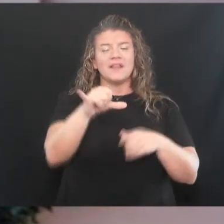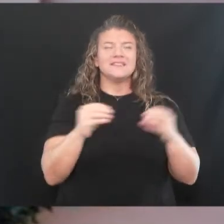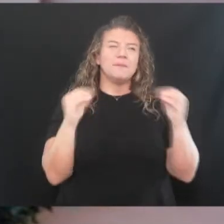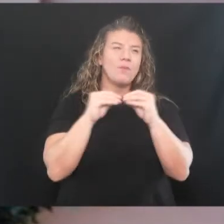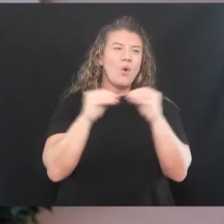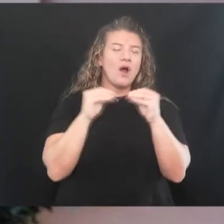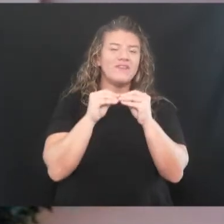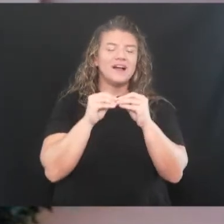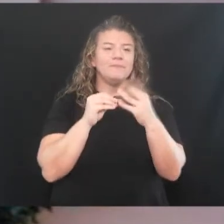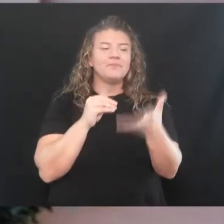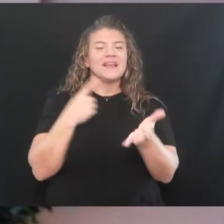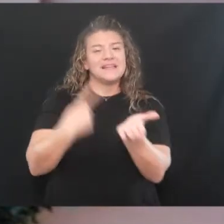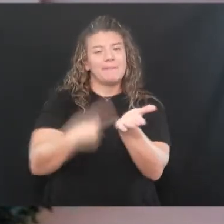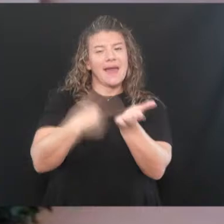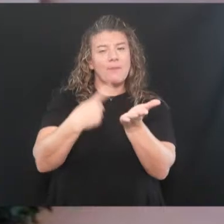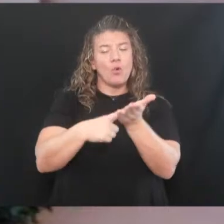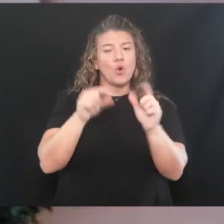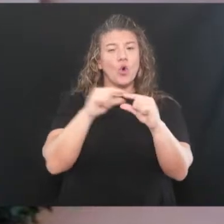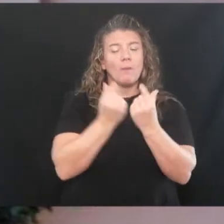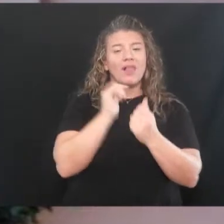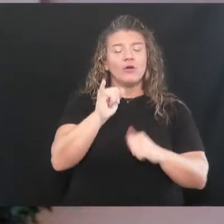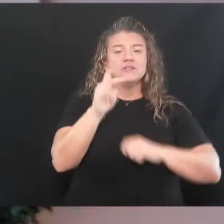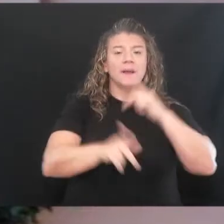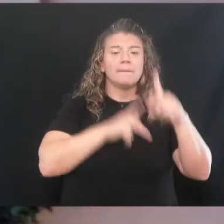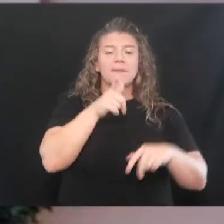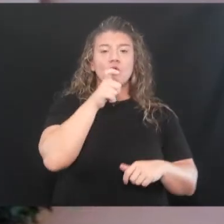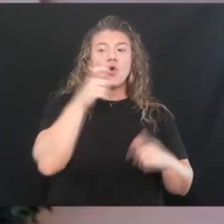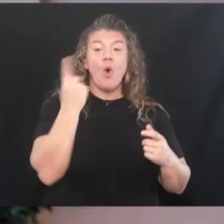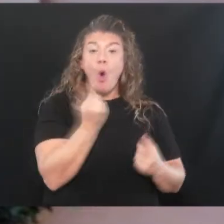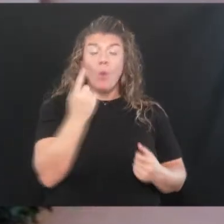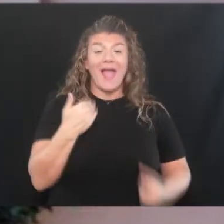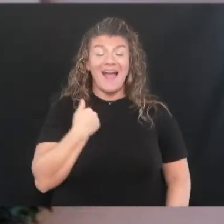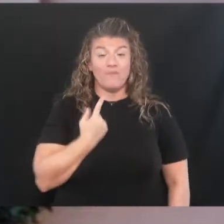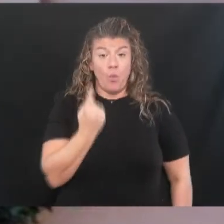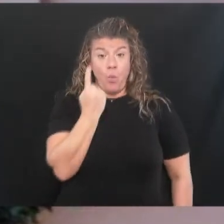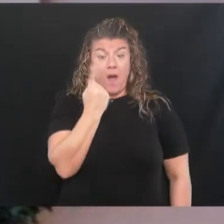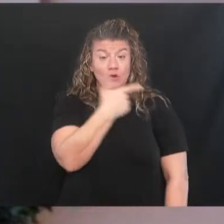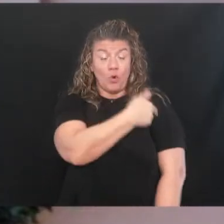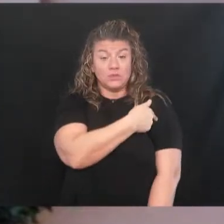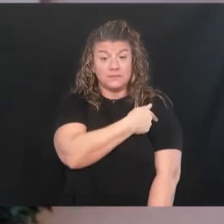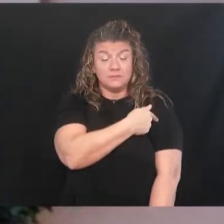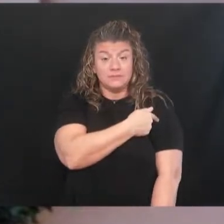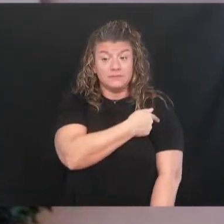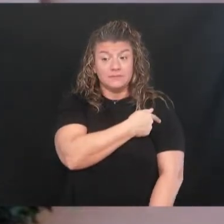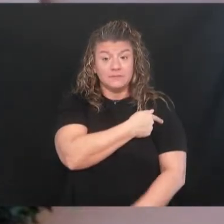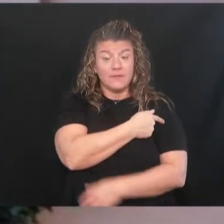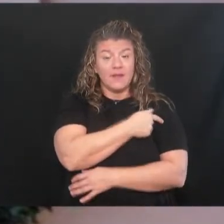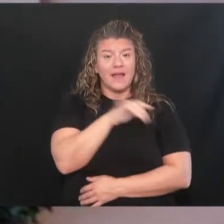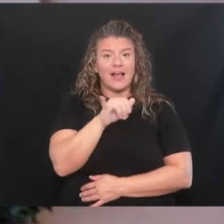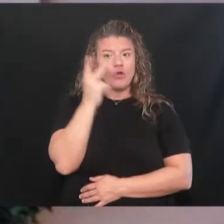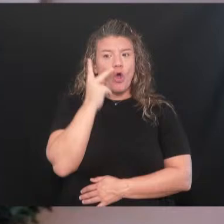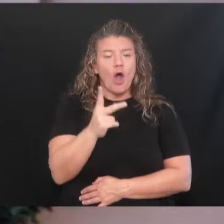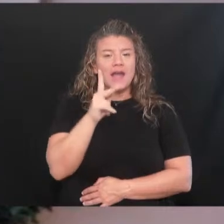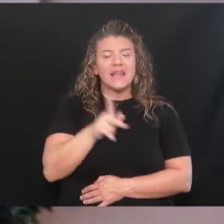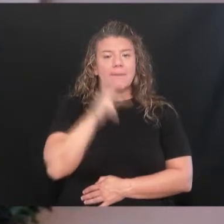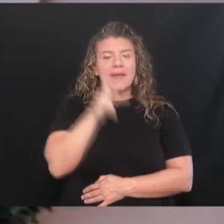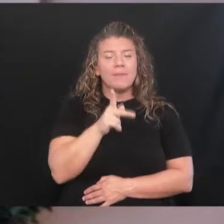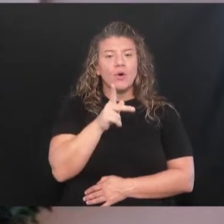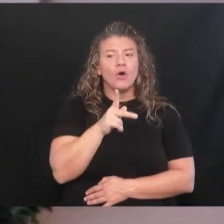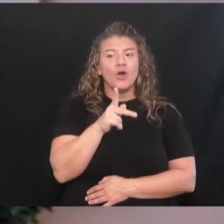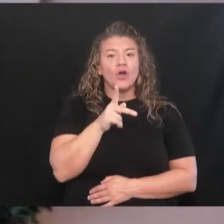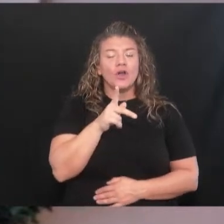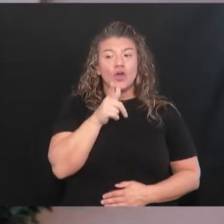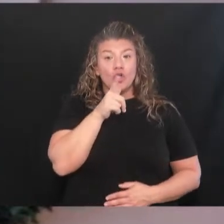a more debatable group, are people that have only gotten one dose of the vaccines. As we look at people, as was